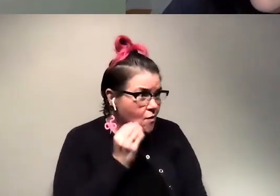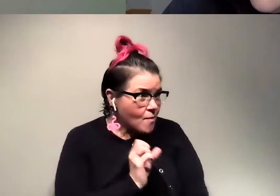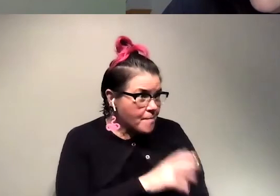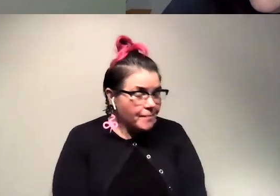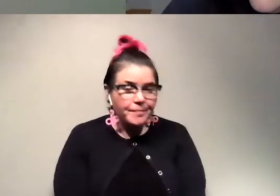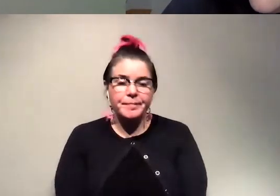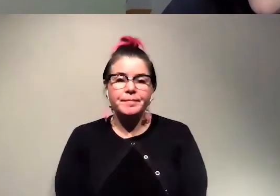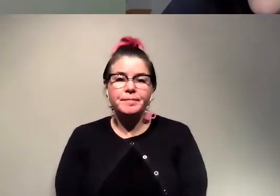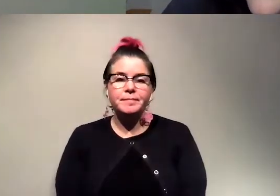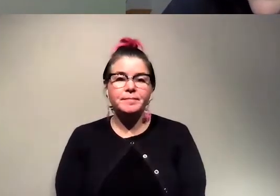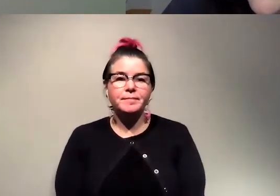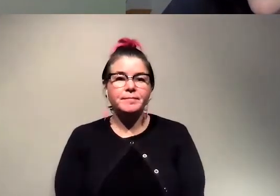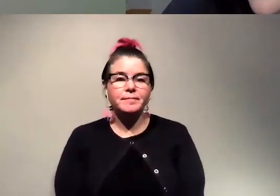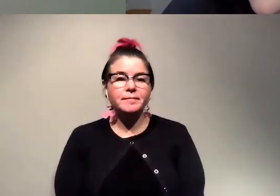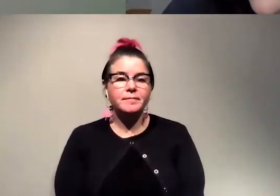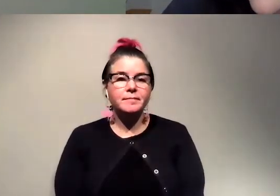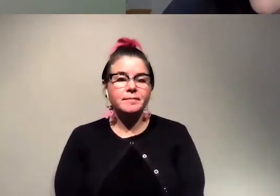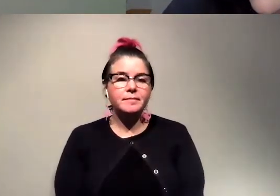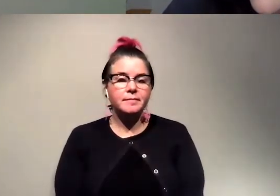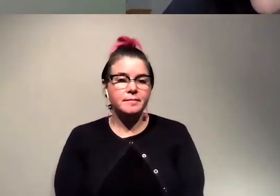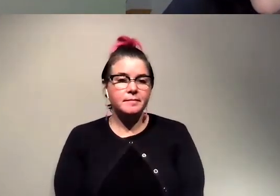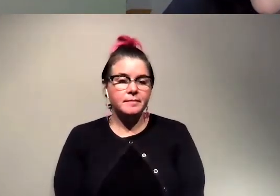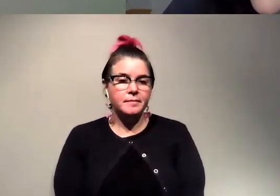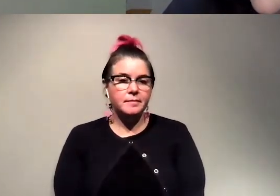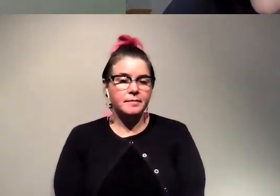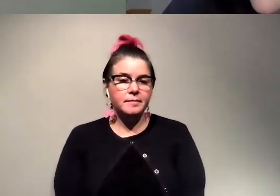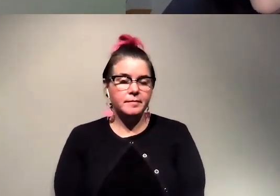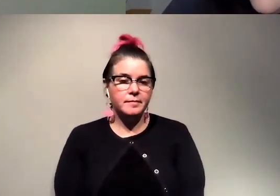It's home. Did that one.